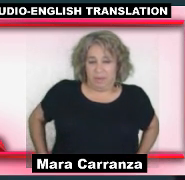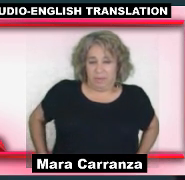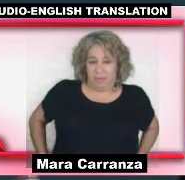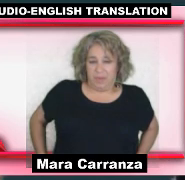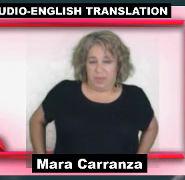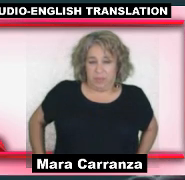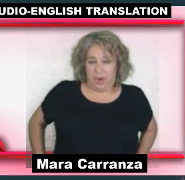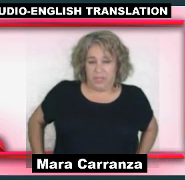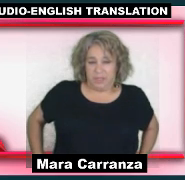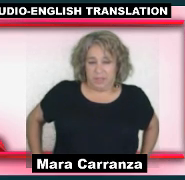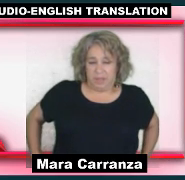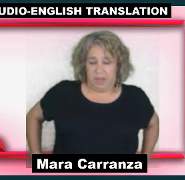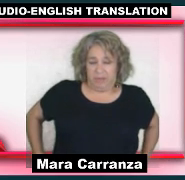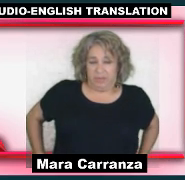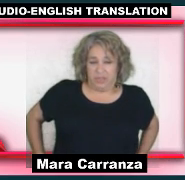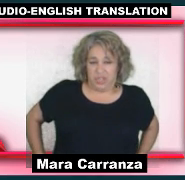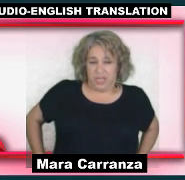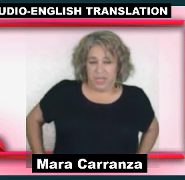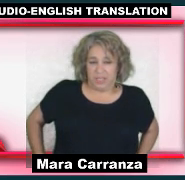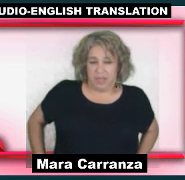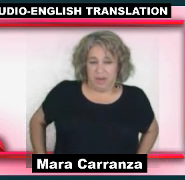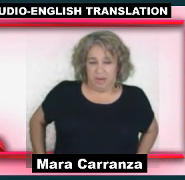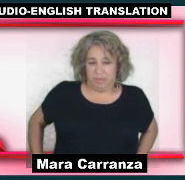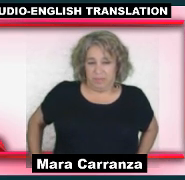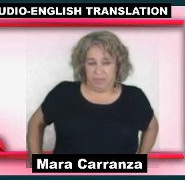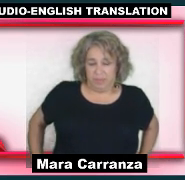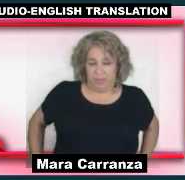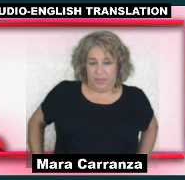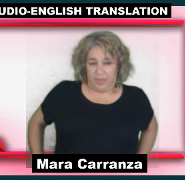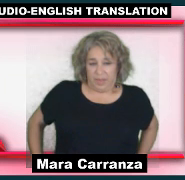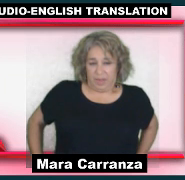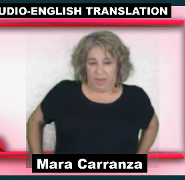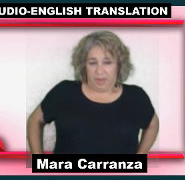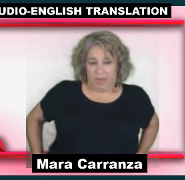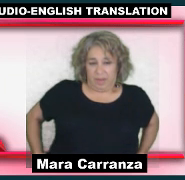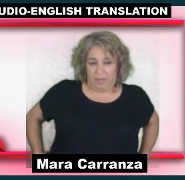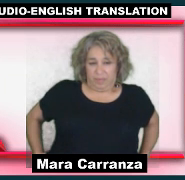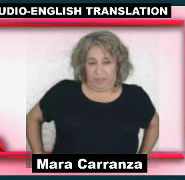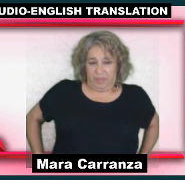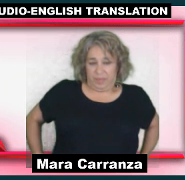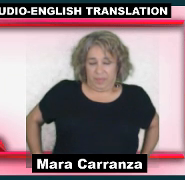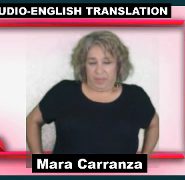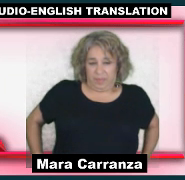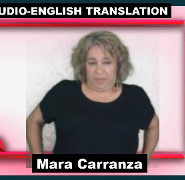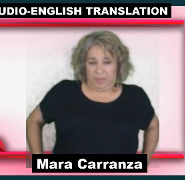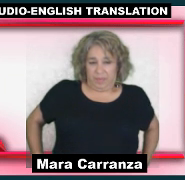precio the, maybe the del price pollo, of chicken has gone up. Ha aumentado el precio de los